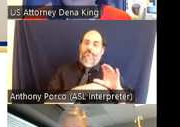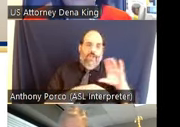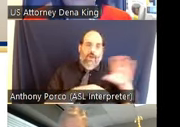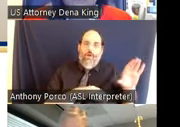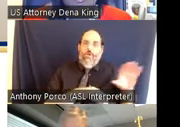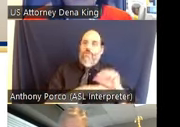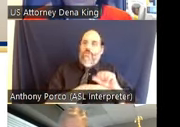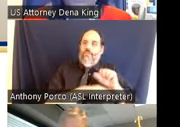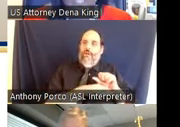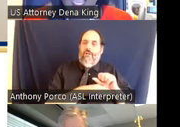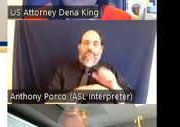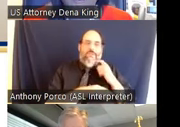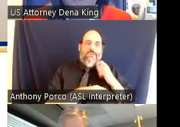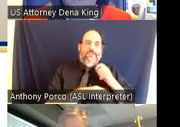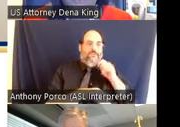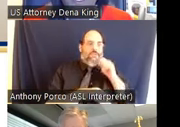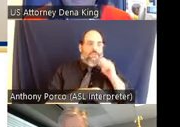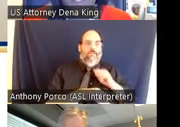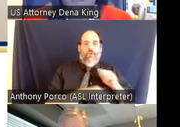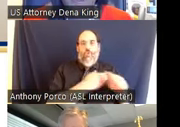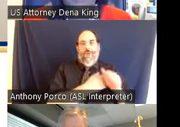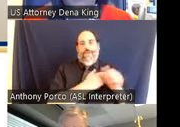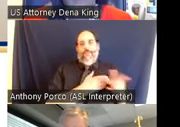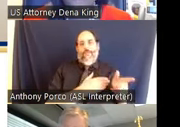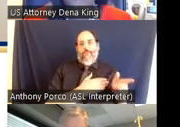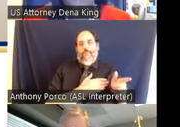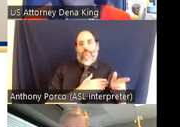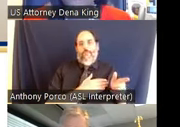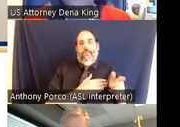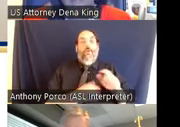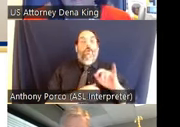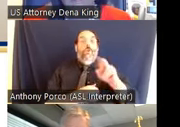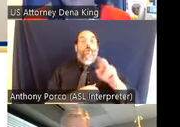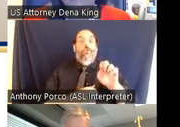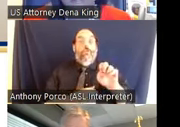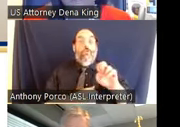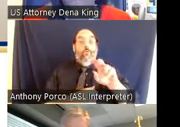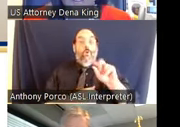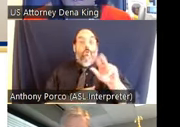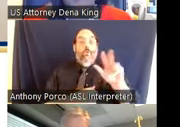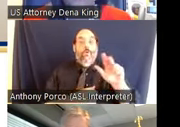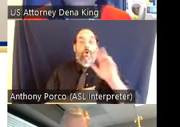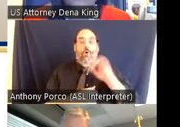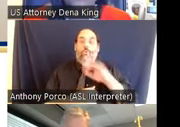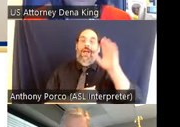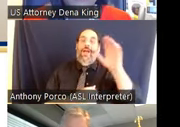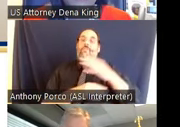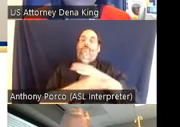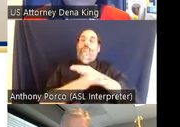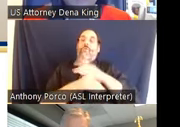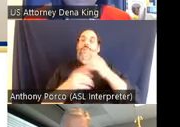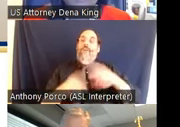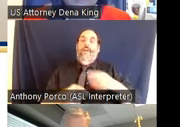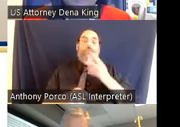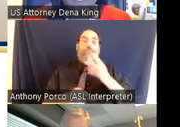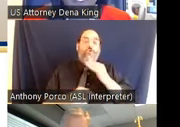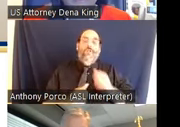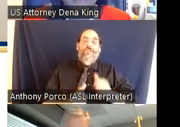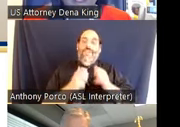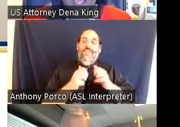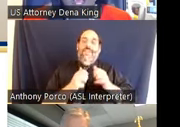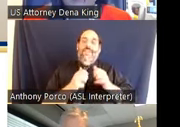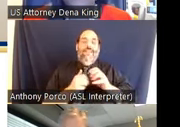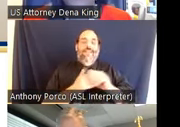threats. On June 8, 2023, we hosted a virtual United Against Hate event with Jewish leaders across the